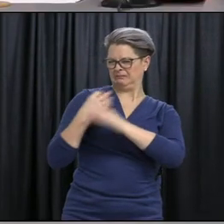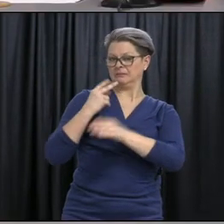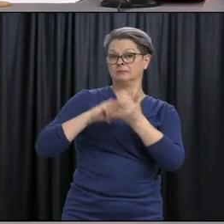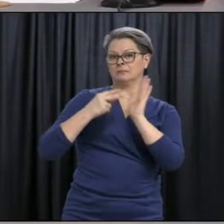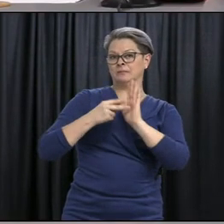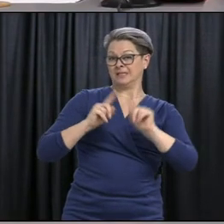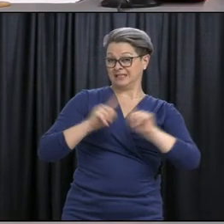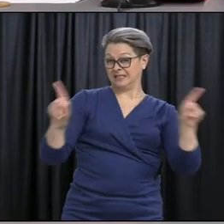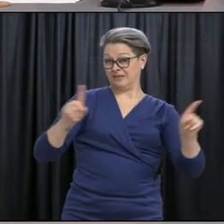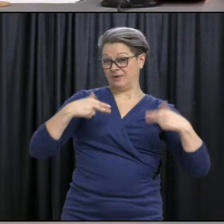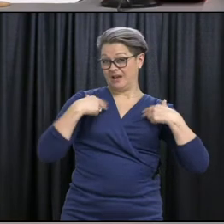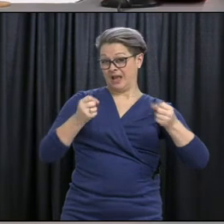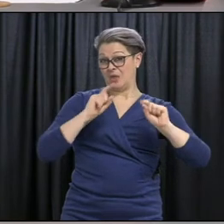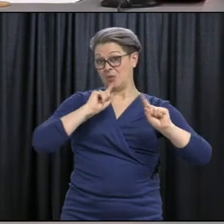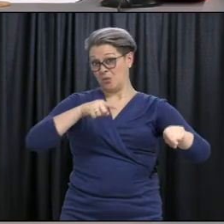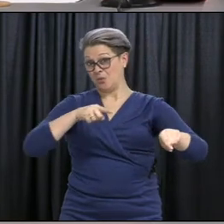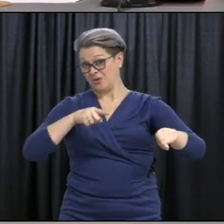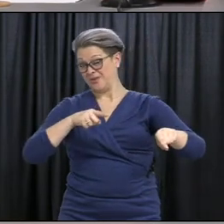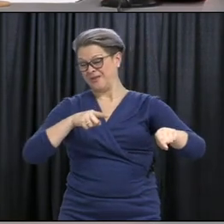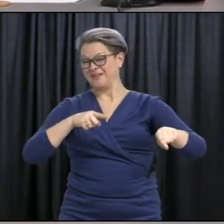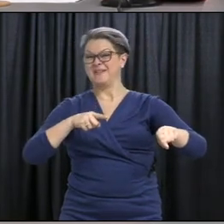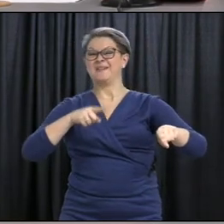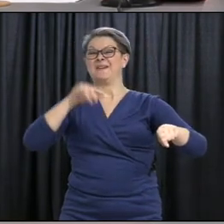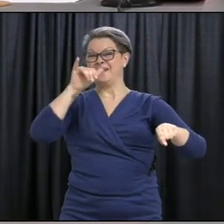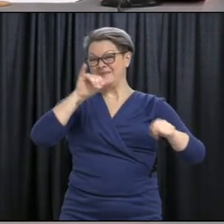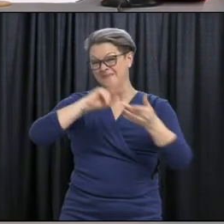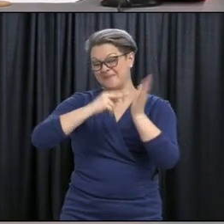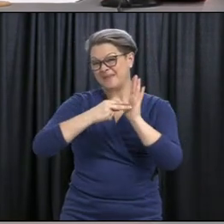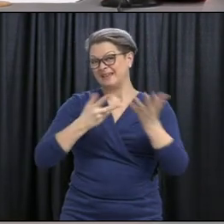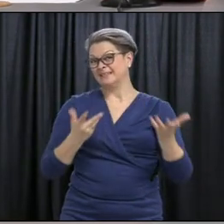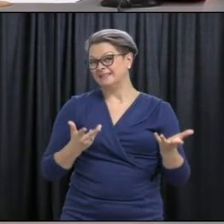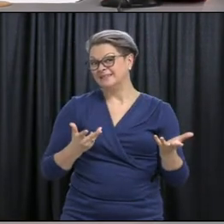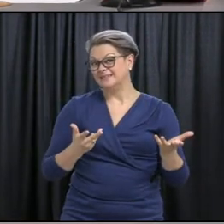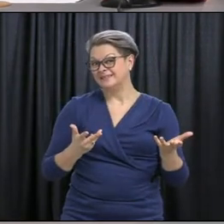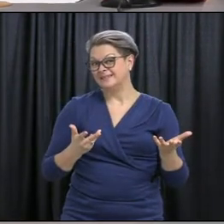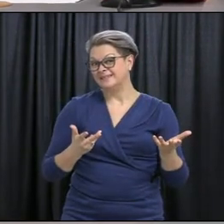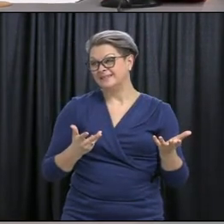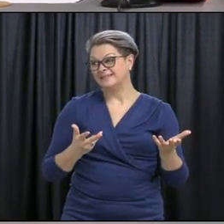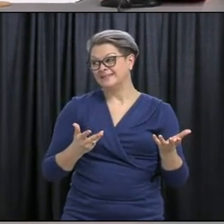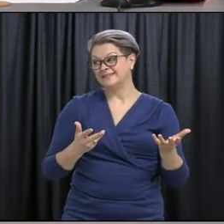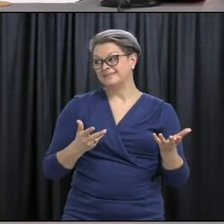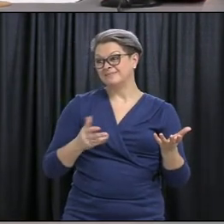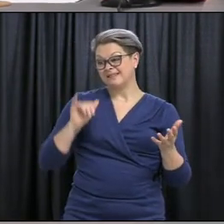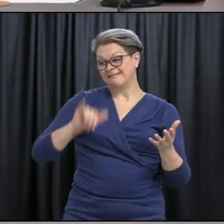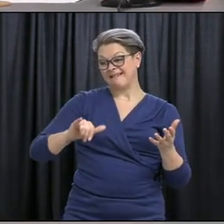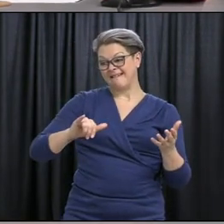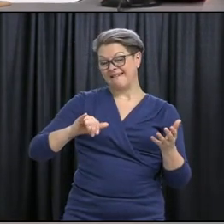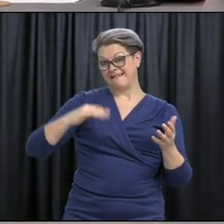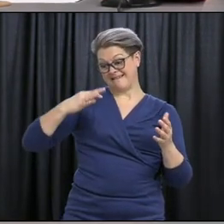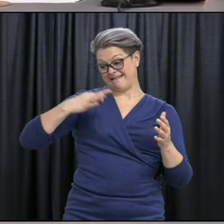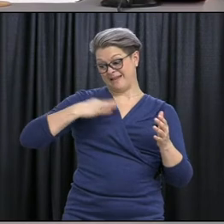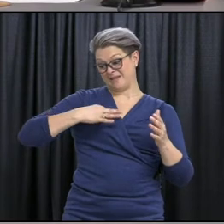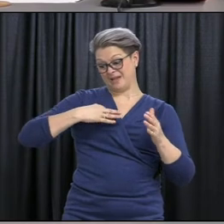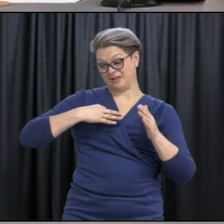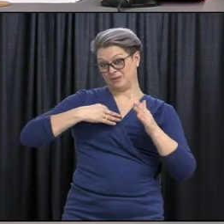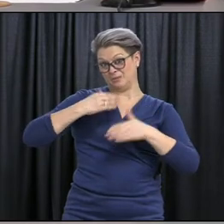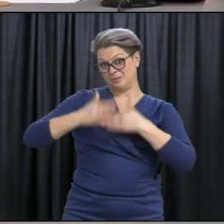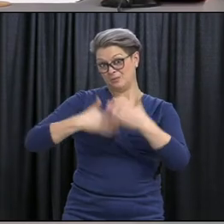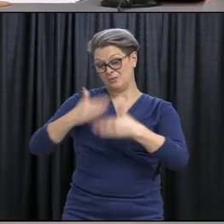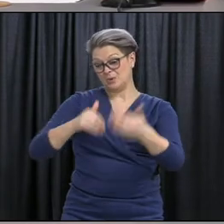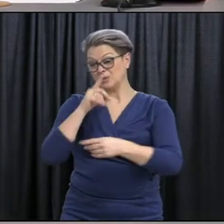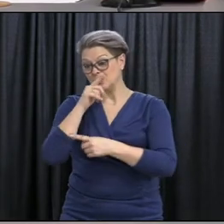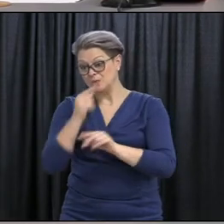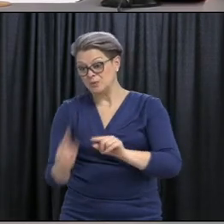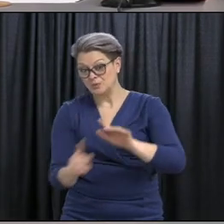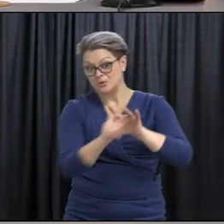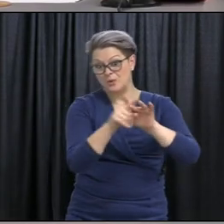different health order, and that was the difference, because wasn't the application process on who could attend,